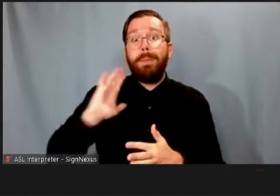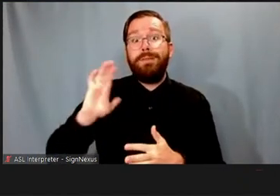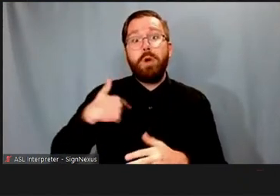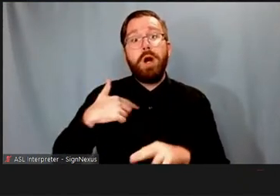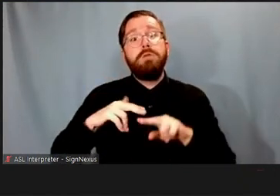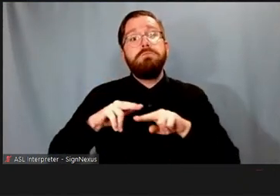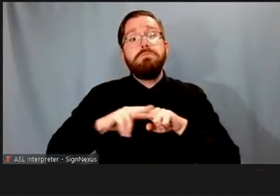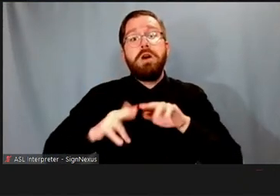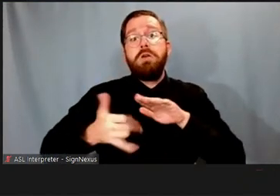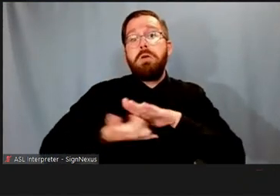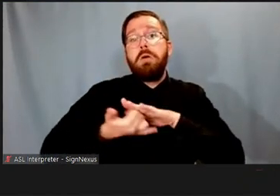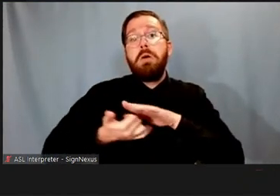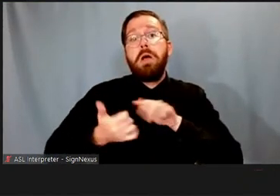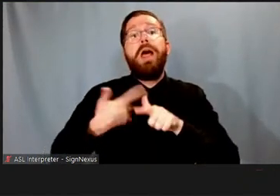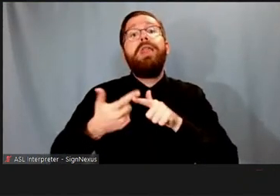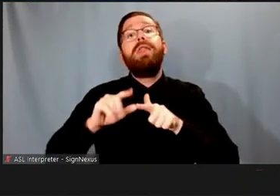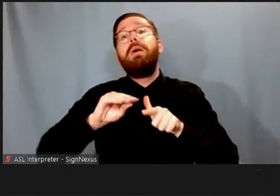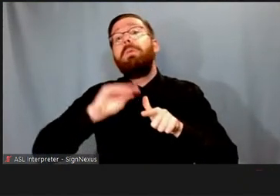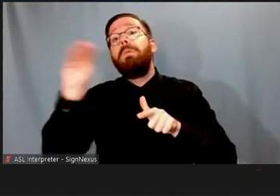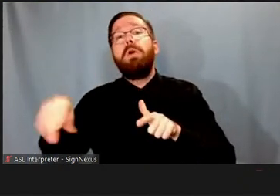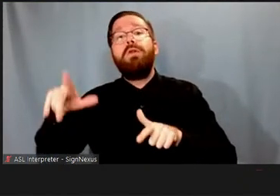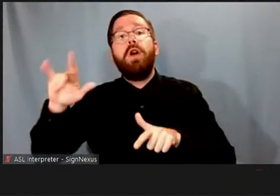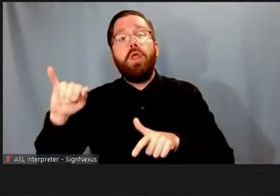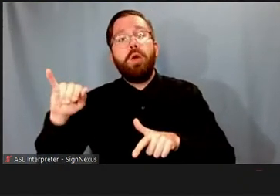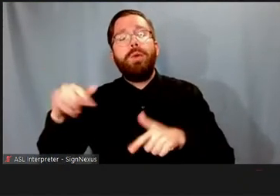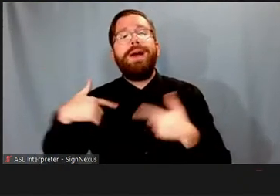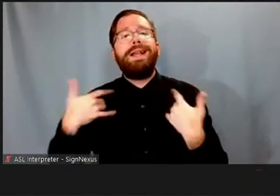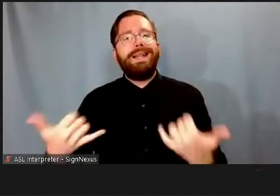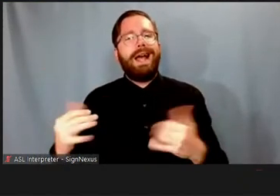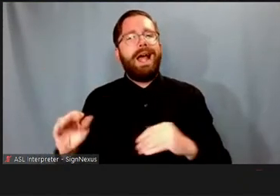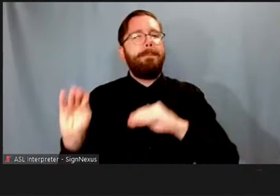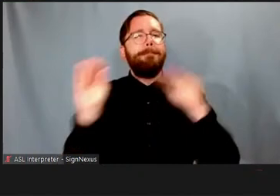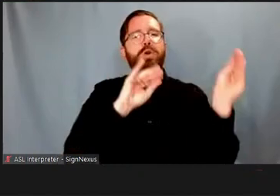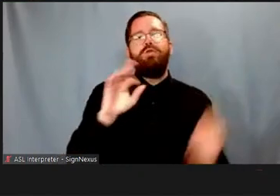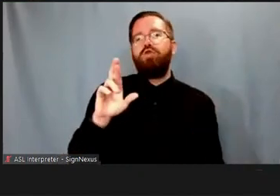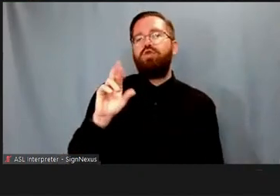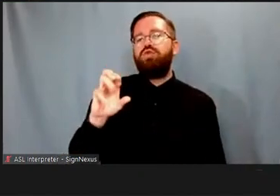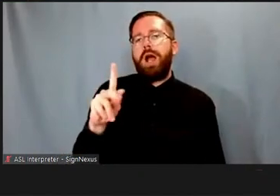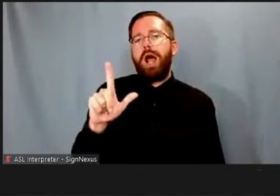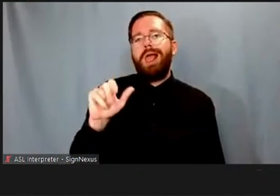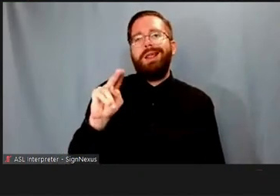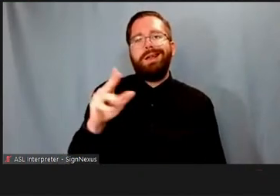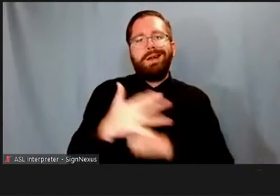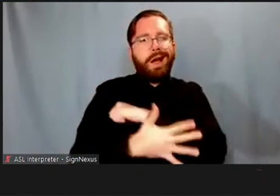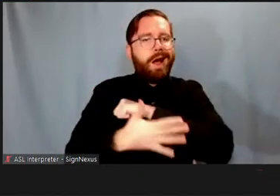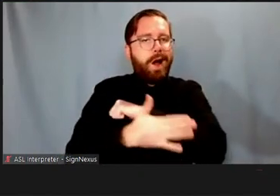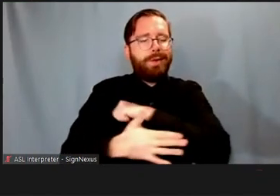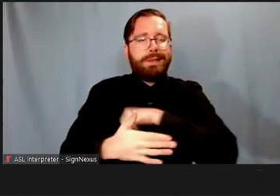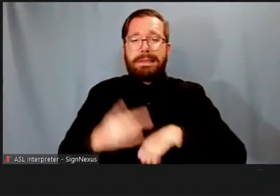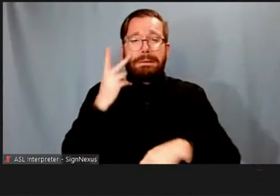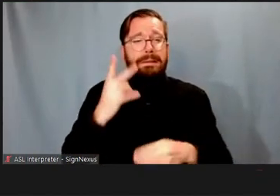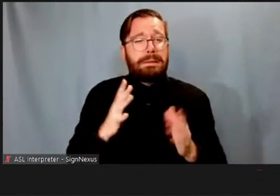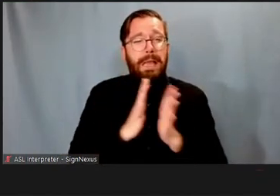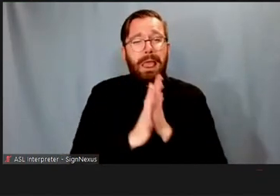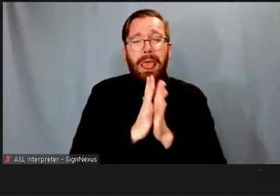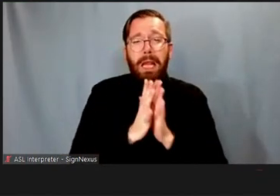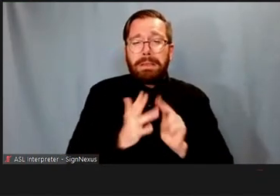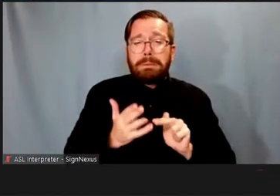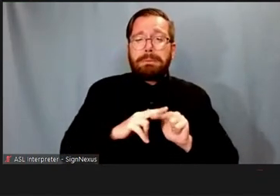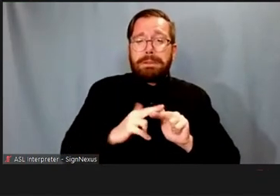as a long island resident and now as a resident of rockland county and i've experienced firsthand the increase in congestion and decrease in air